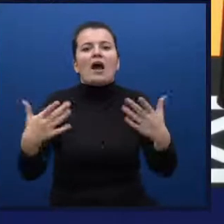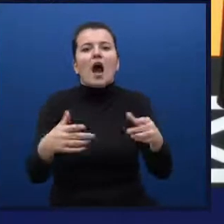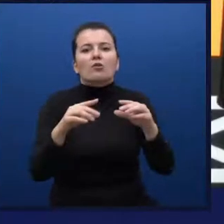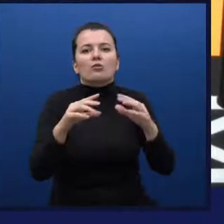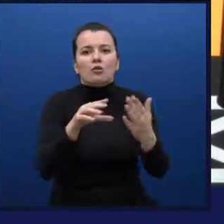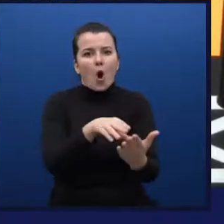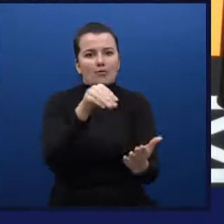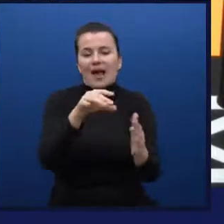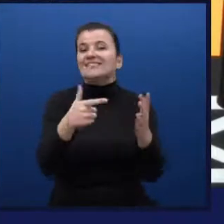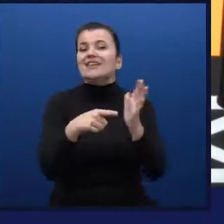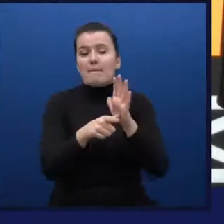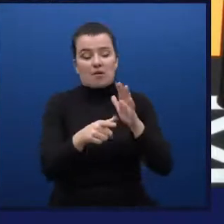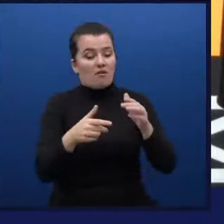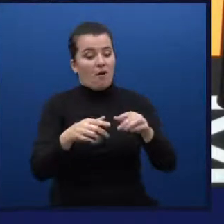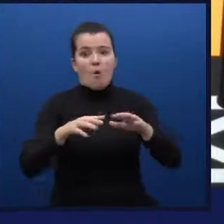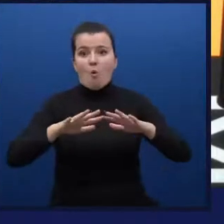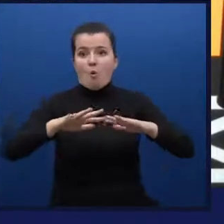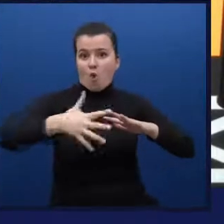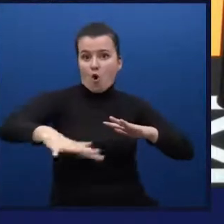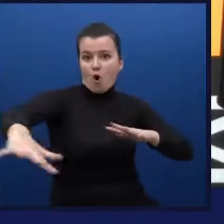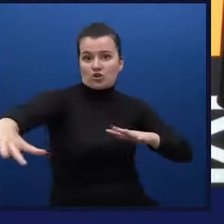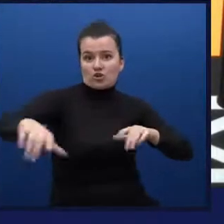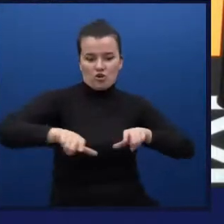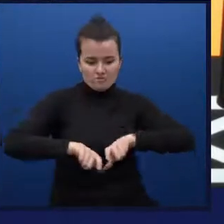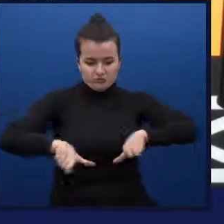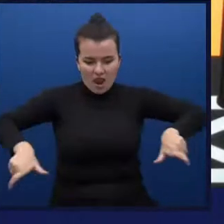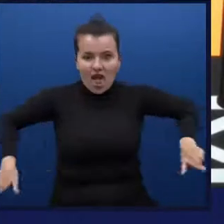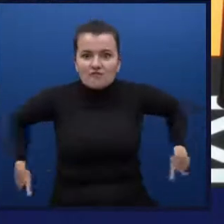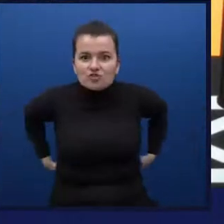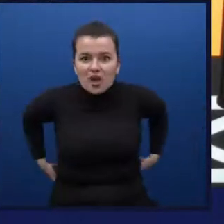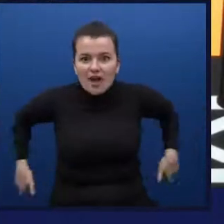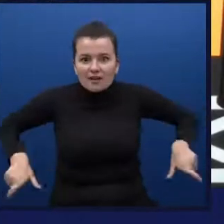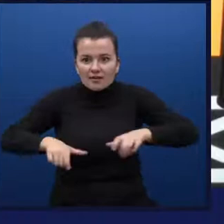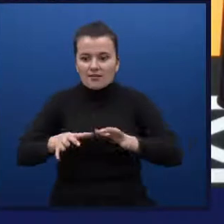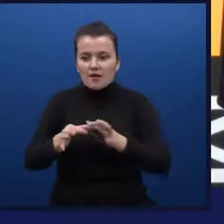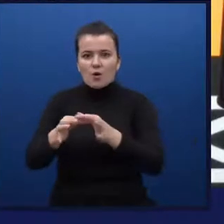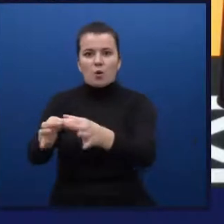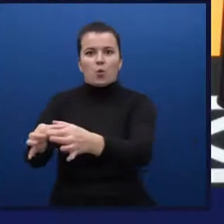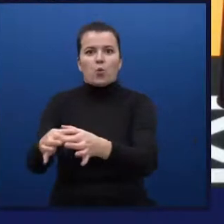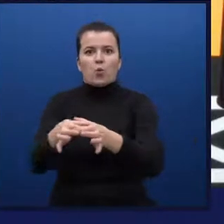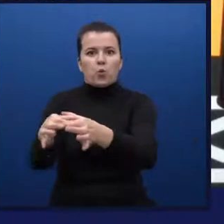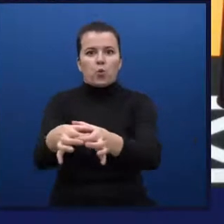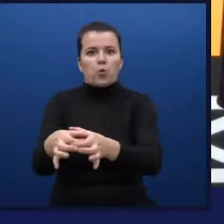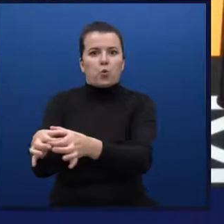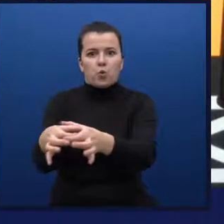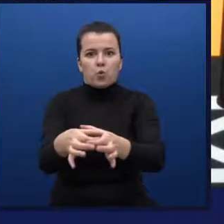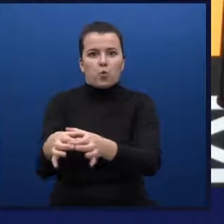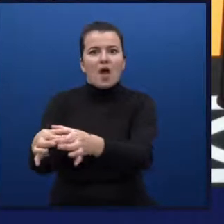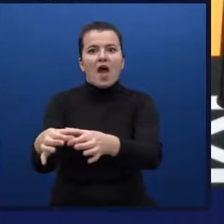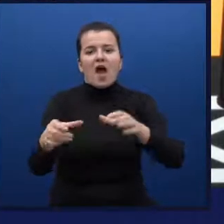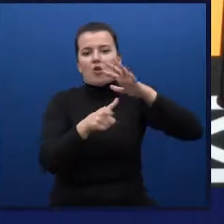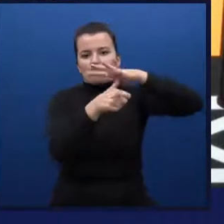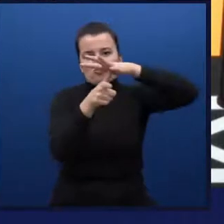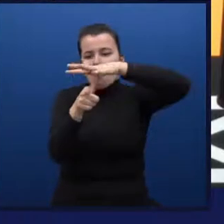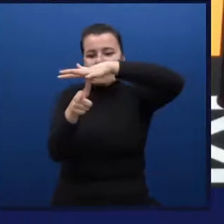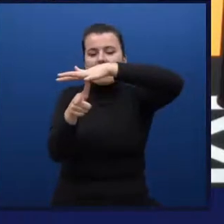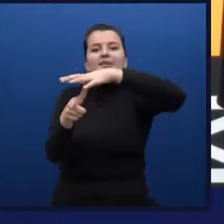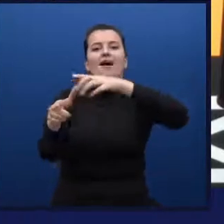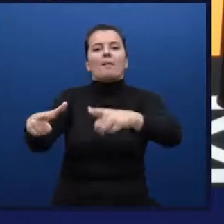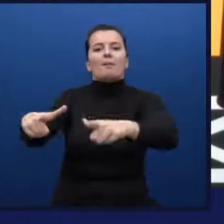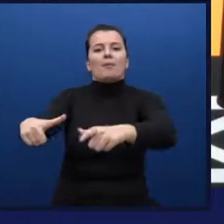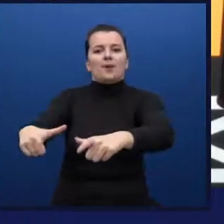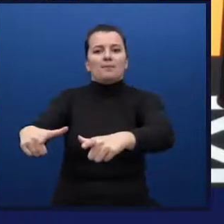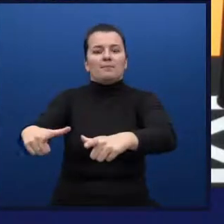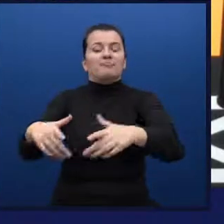water. To fly to that location, the requirement was such that it was, you know, given the coordinates to the drone, the drone